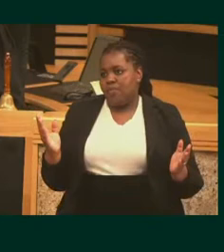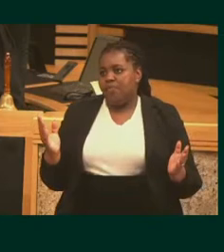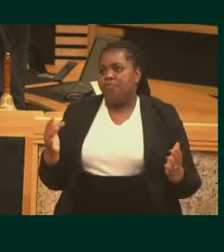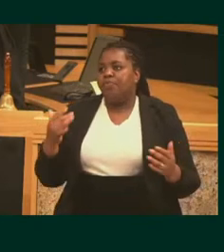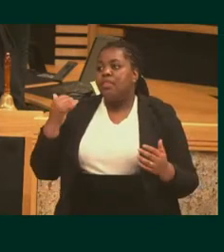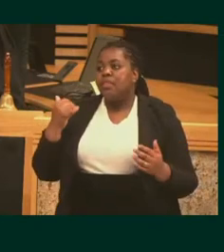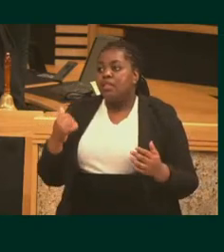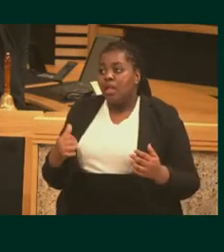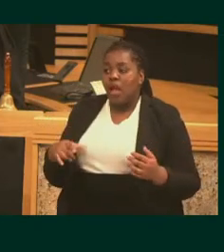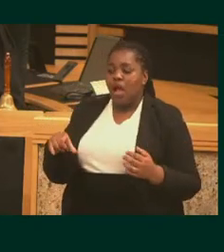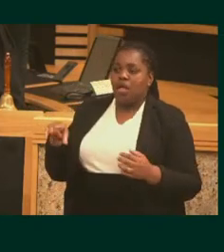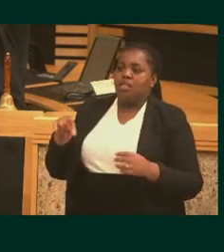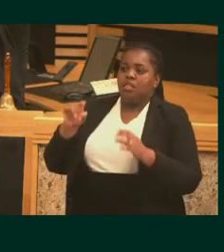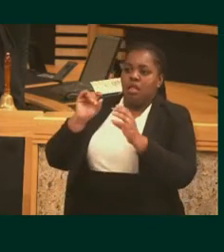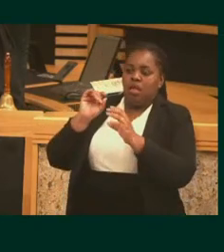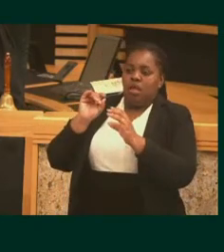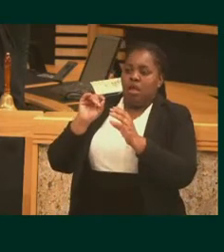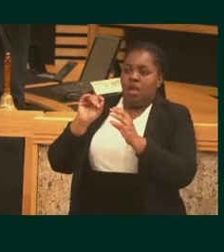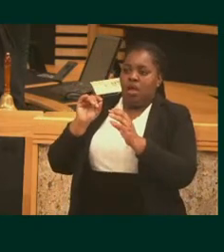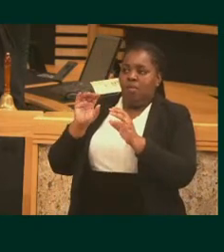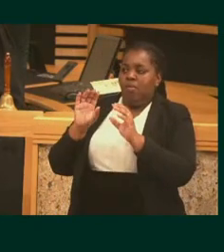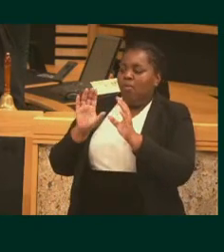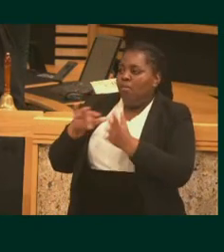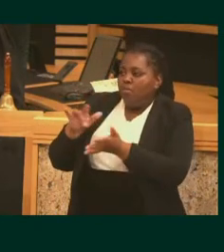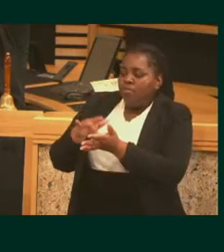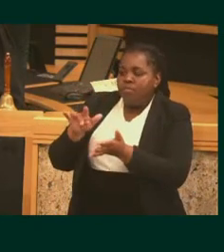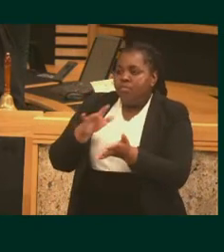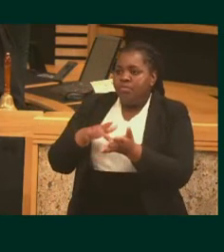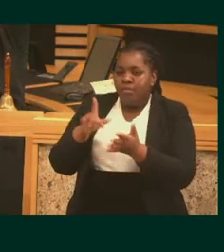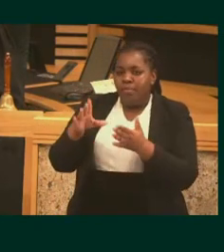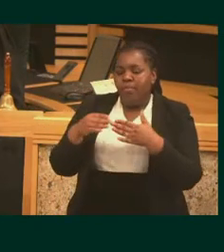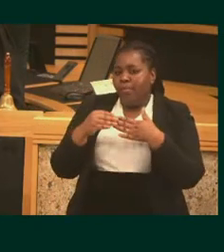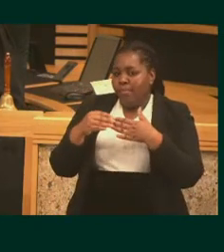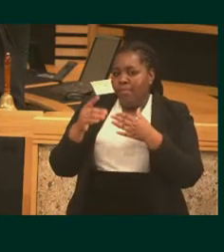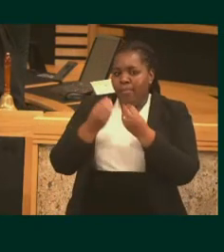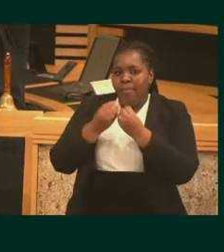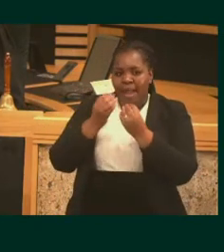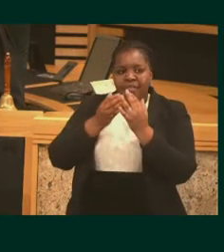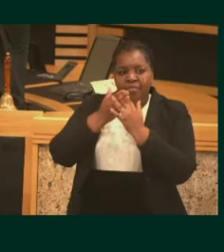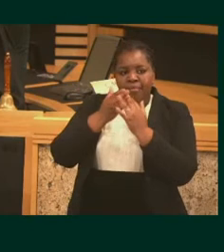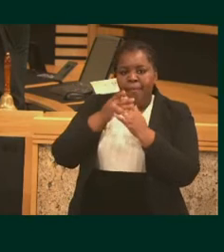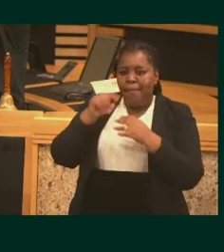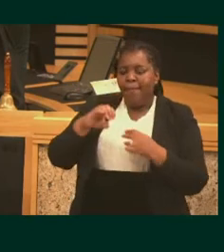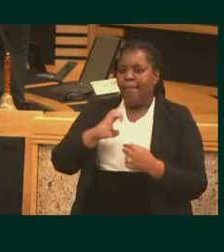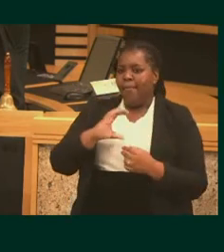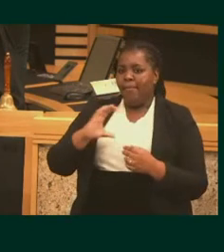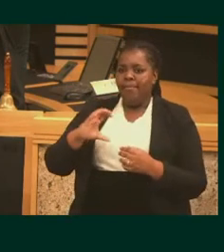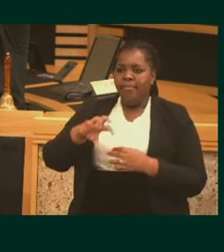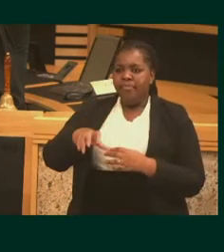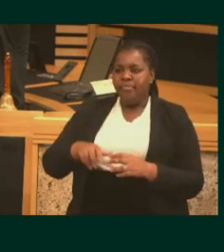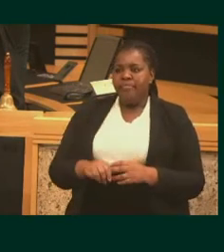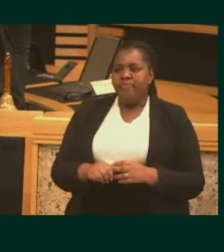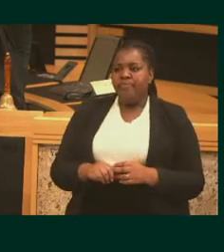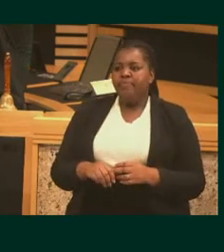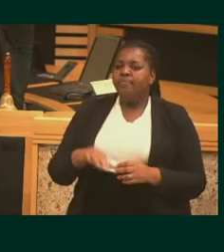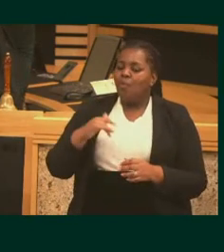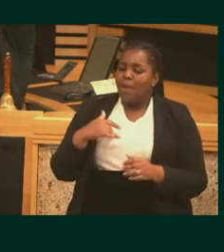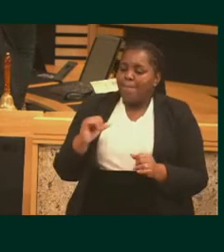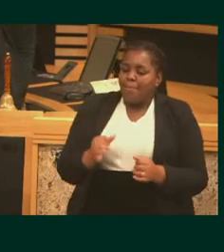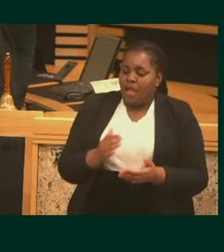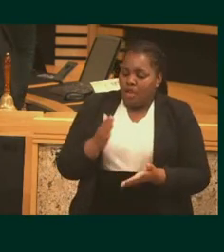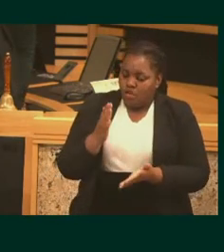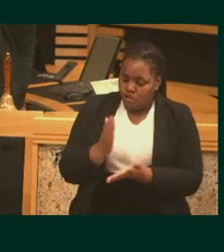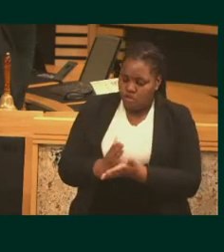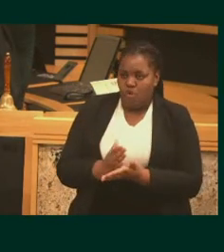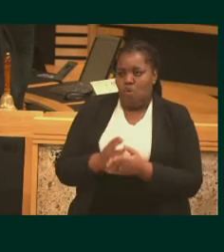institutions regarding people living with mental illness are accessible in the Eastern C Province this will ensure honorable